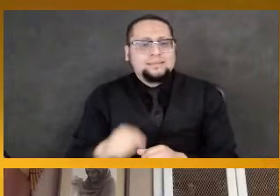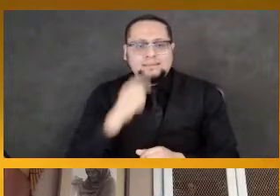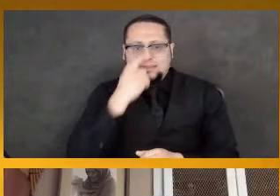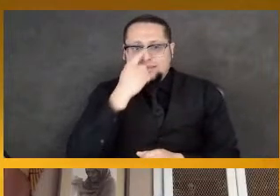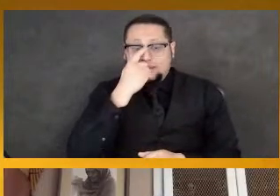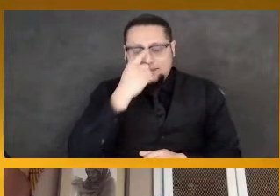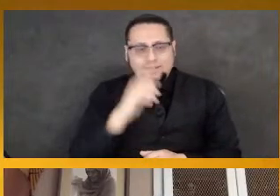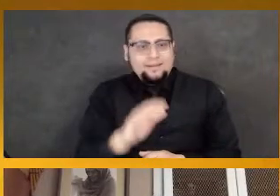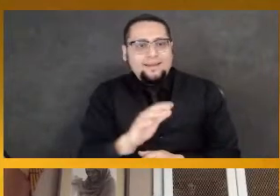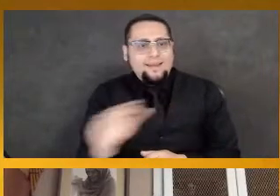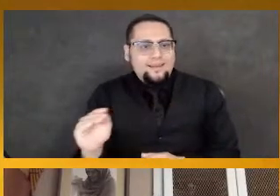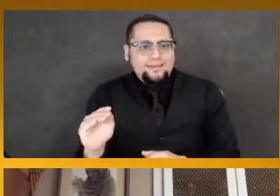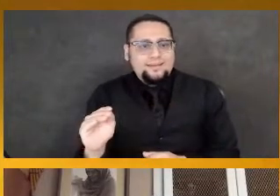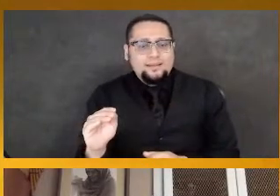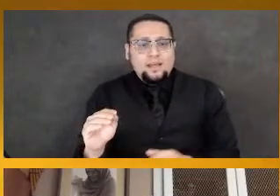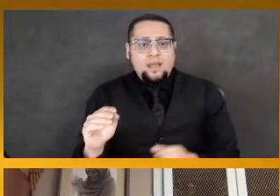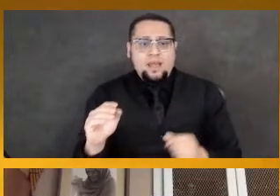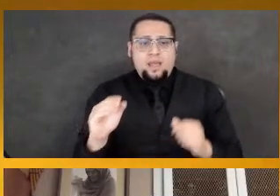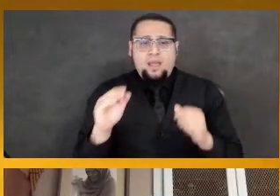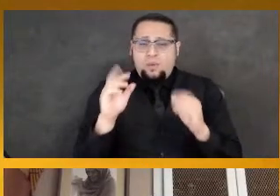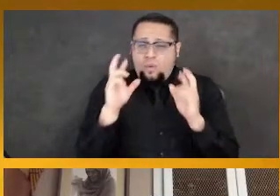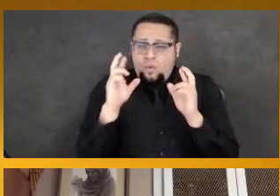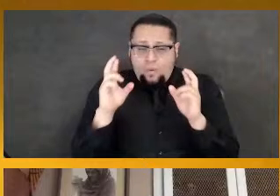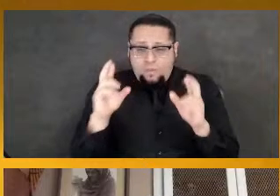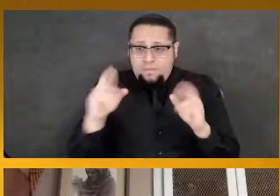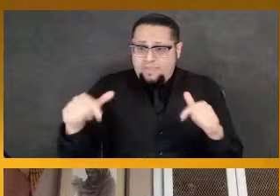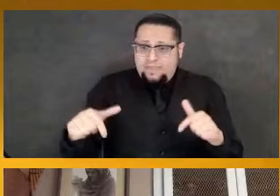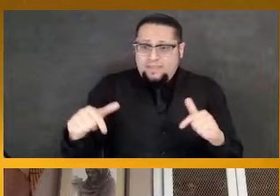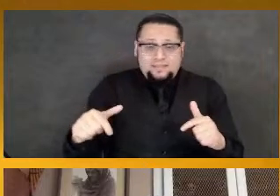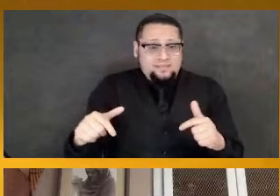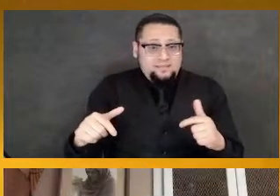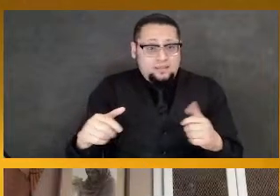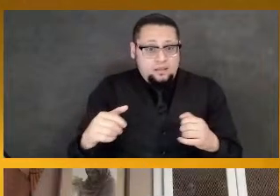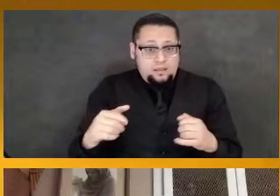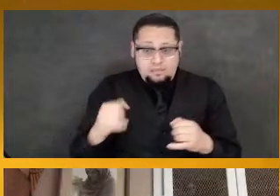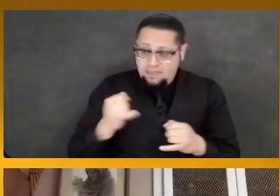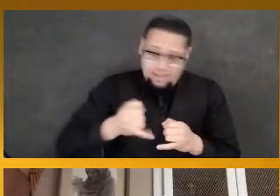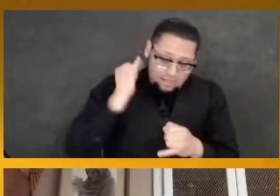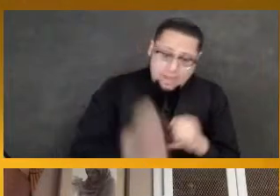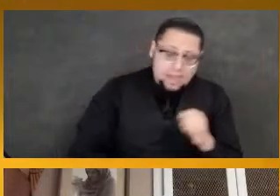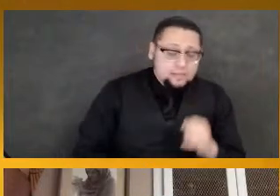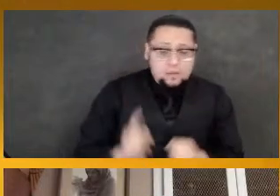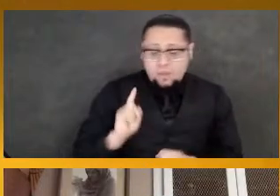that this won't be the only one